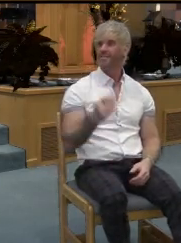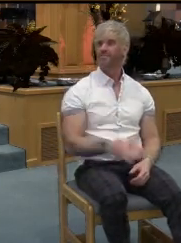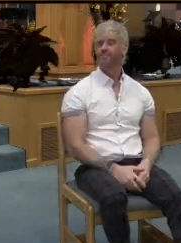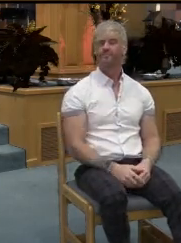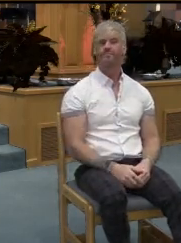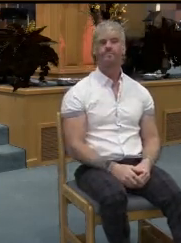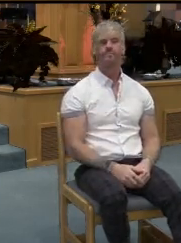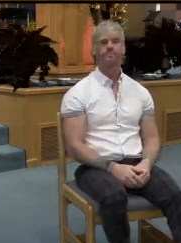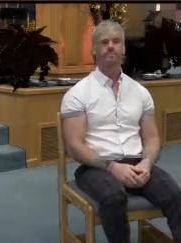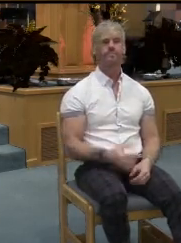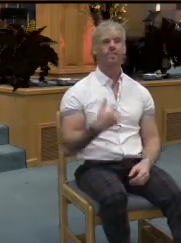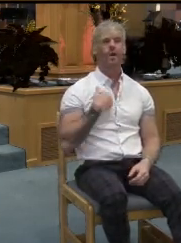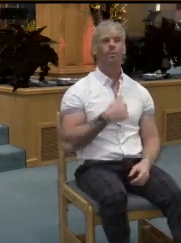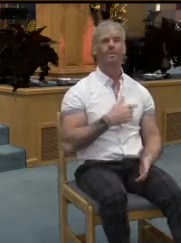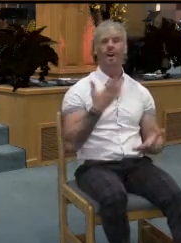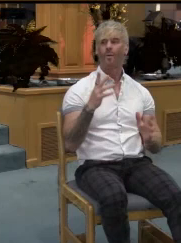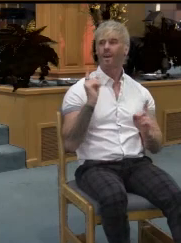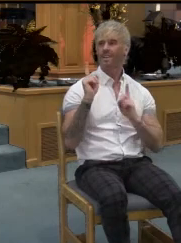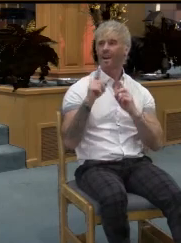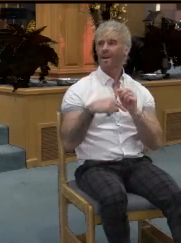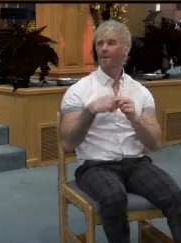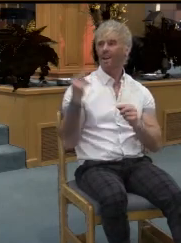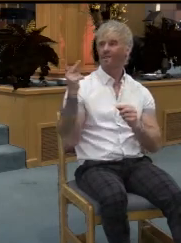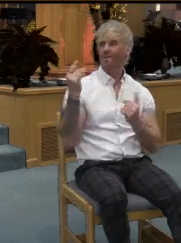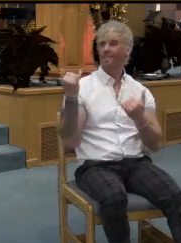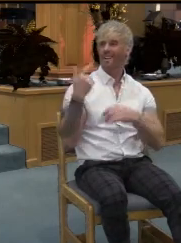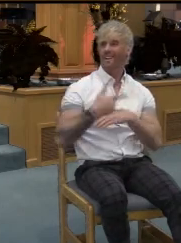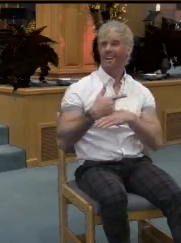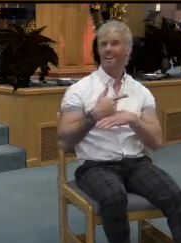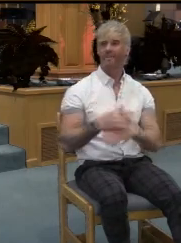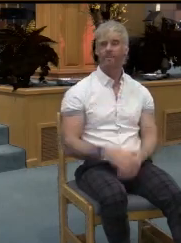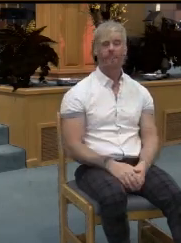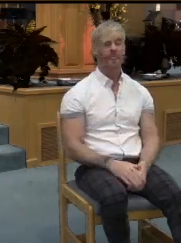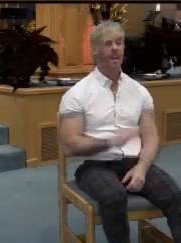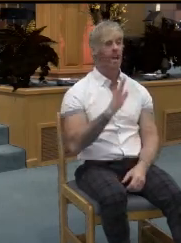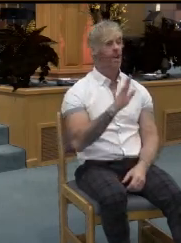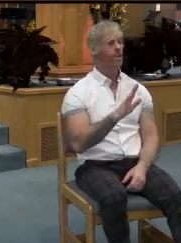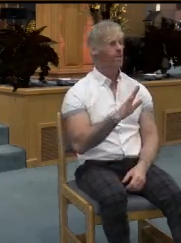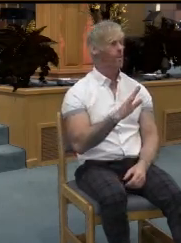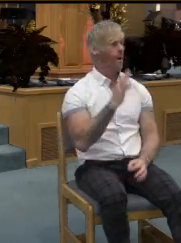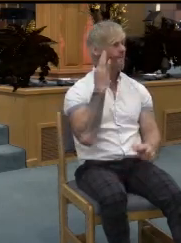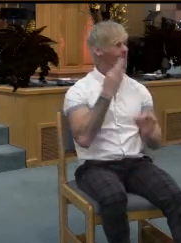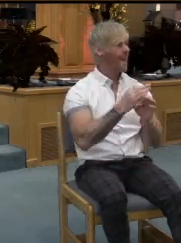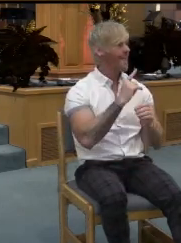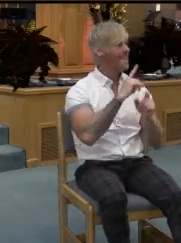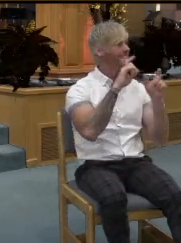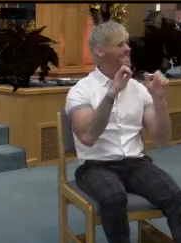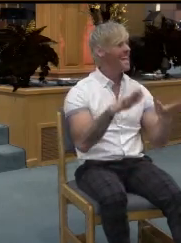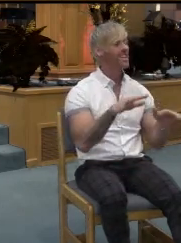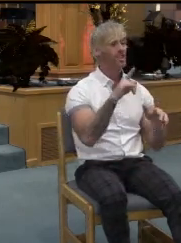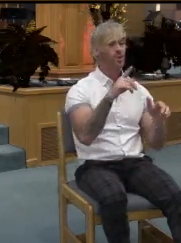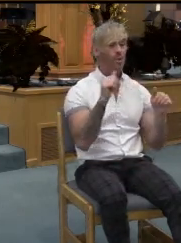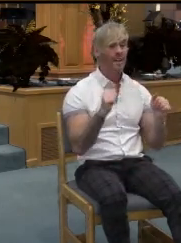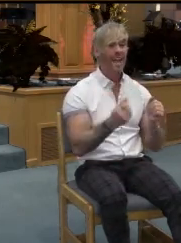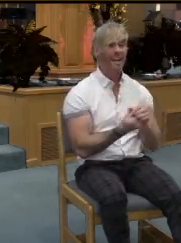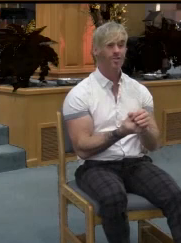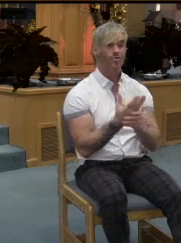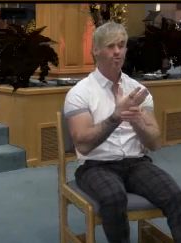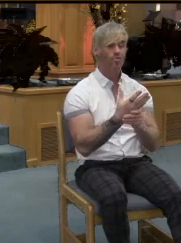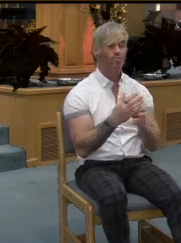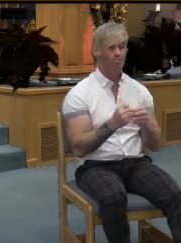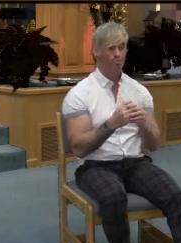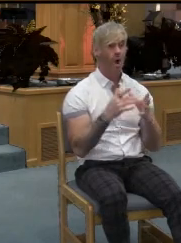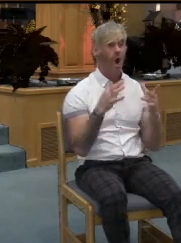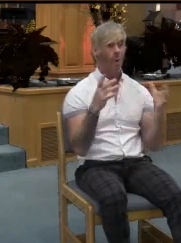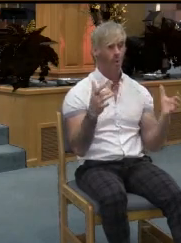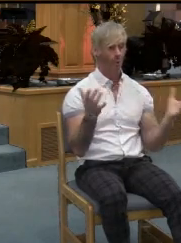already talked about you today. For when your faith is tested, your endurance has a chance to grow. So let it grow. For When your endurance